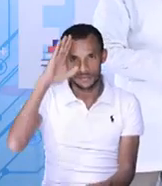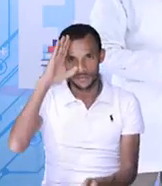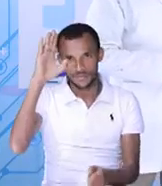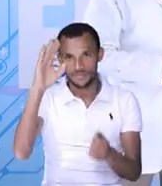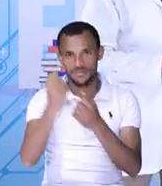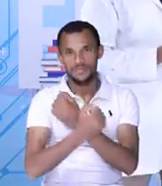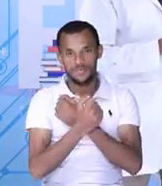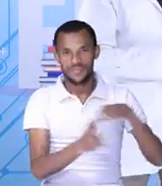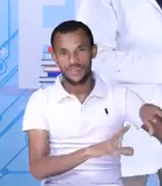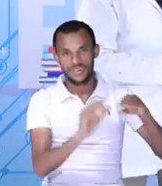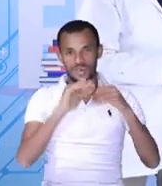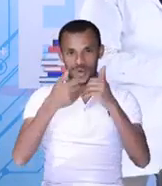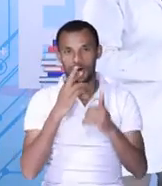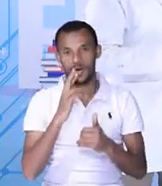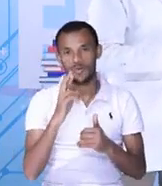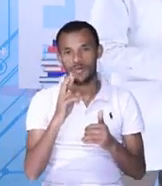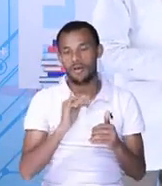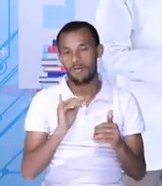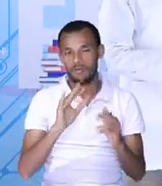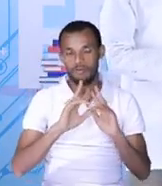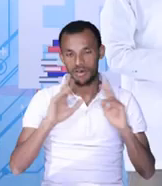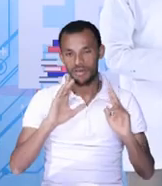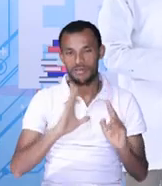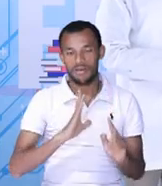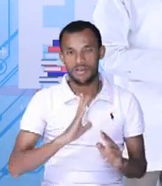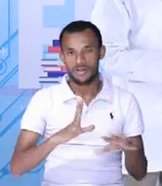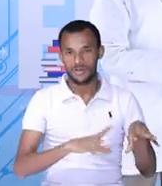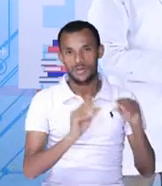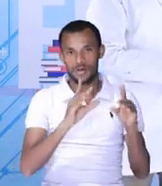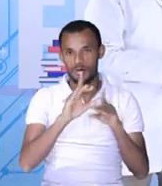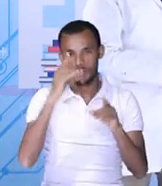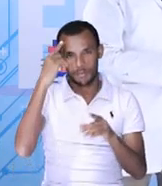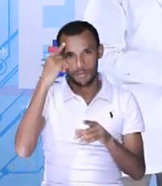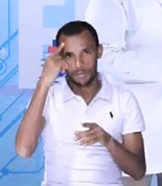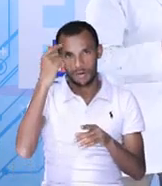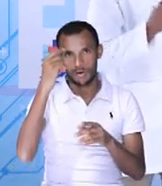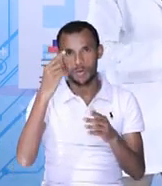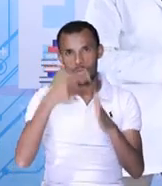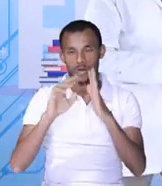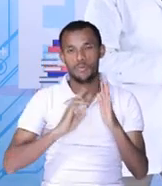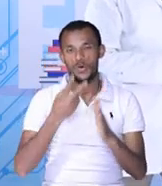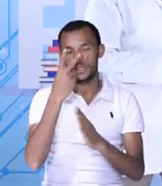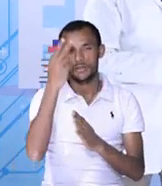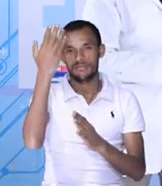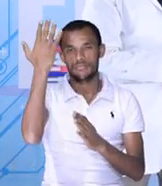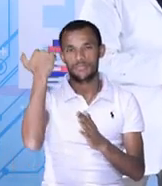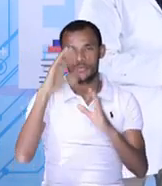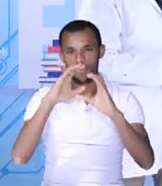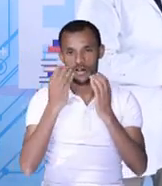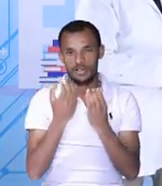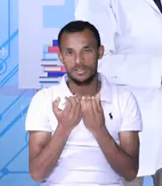Hello dear students, how are you doing? I'm very fine. Students, do you remember what we have seen in previous